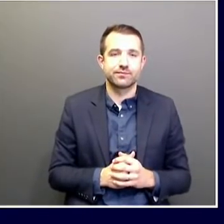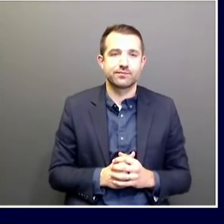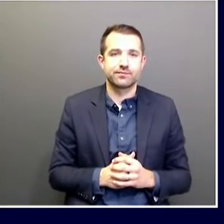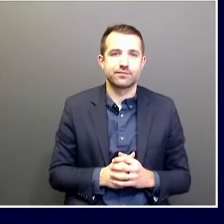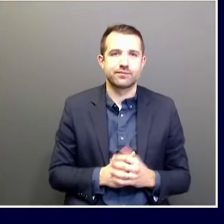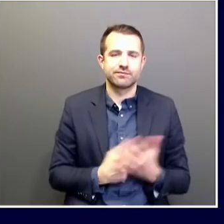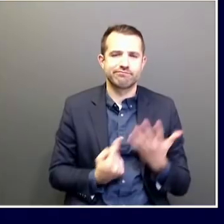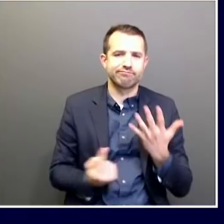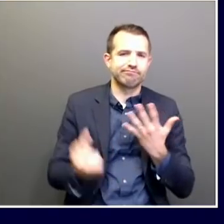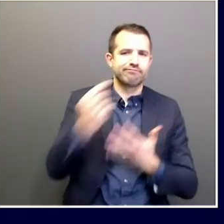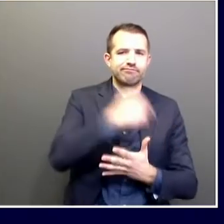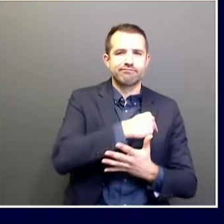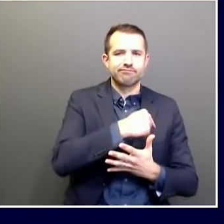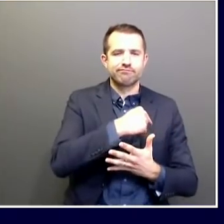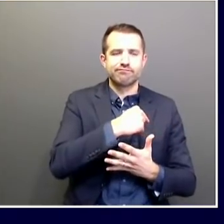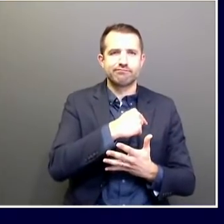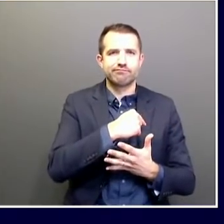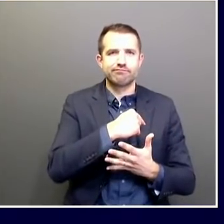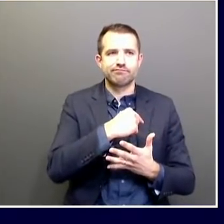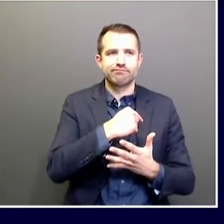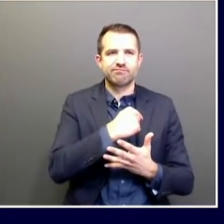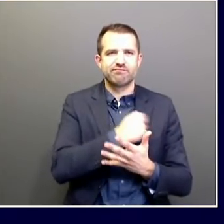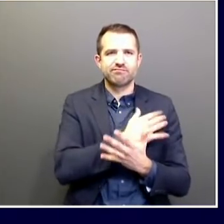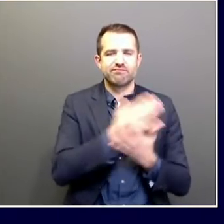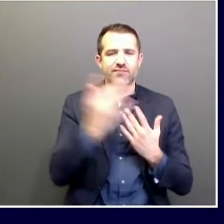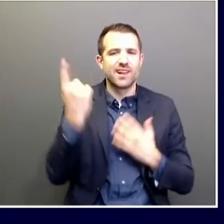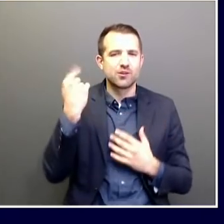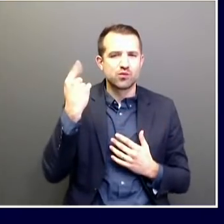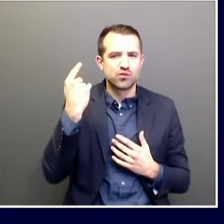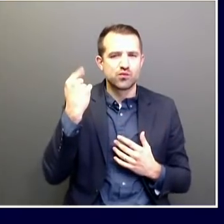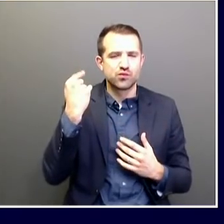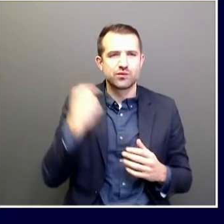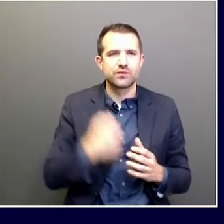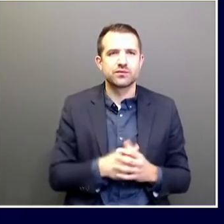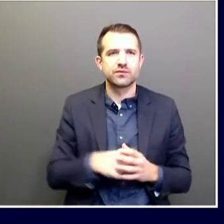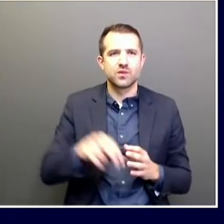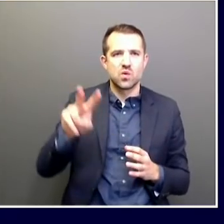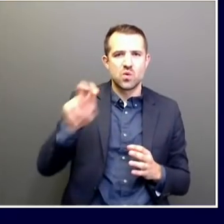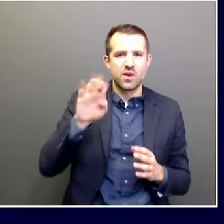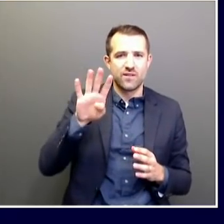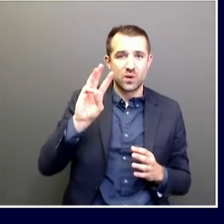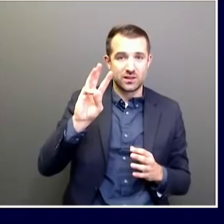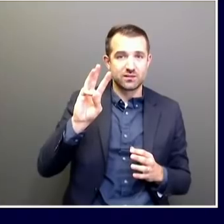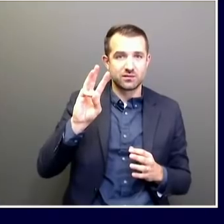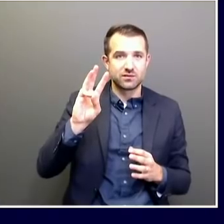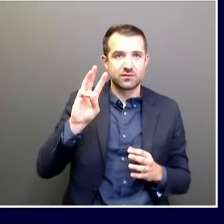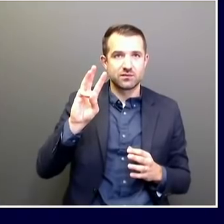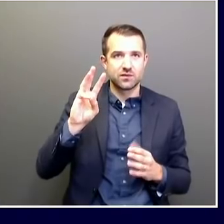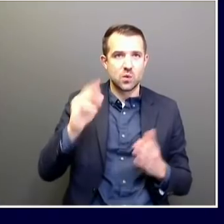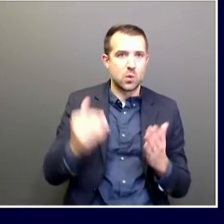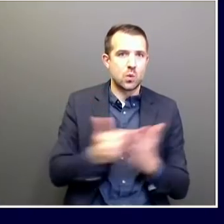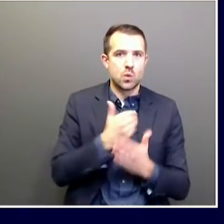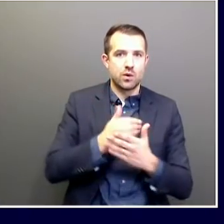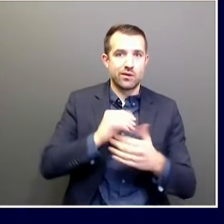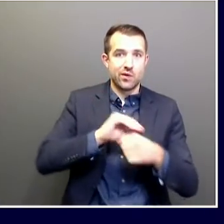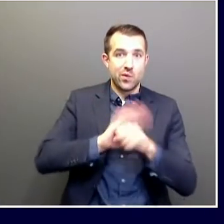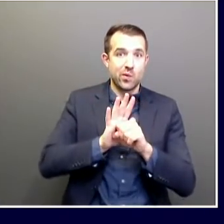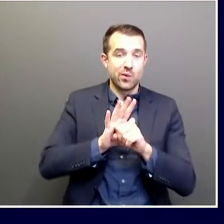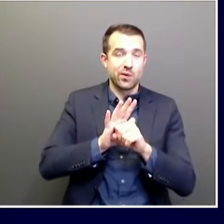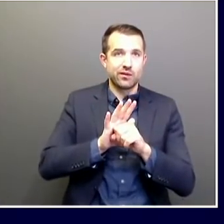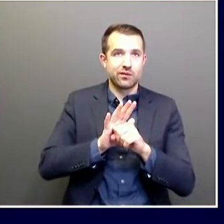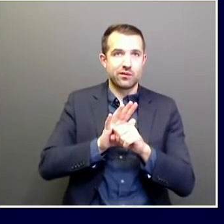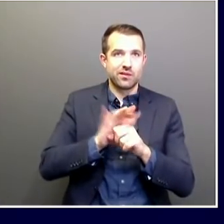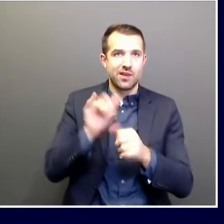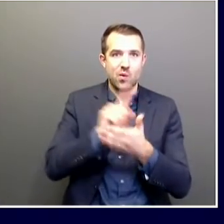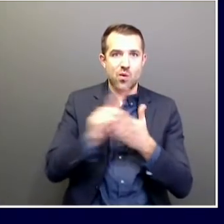year ago today, there were 246 new cases reported, and we were about to go into a holiday season that resulted in, as we all know, that